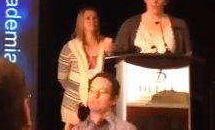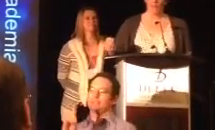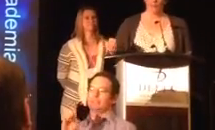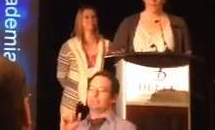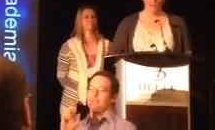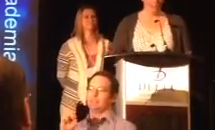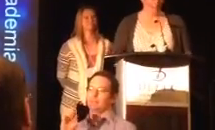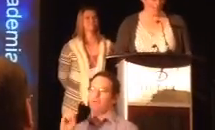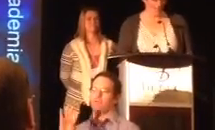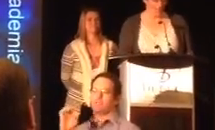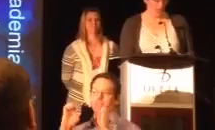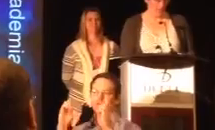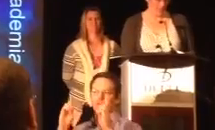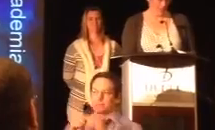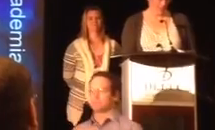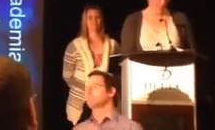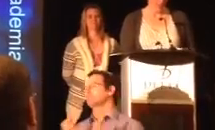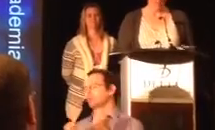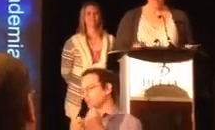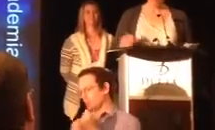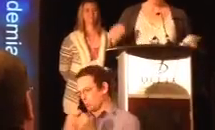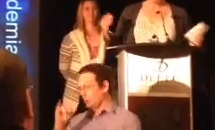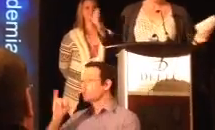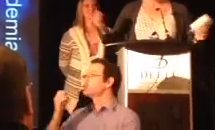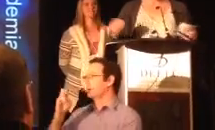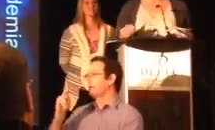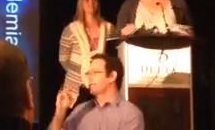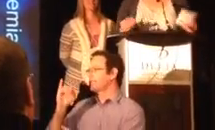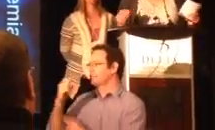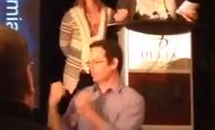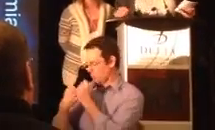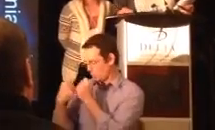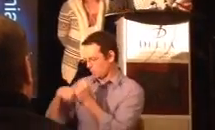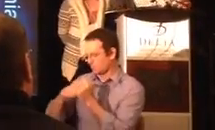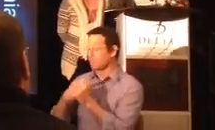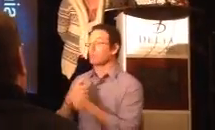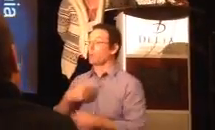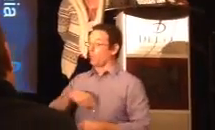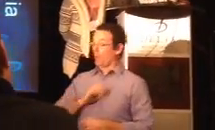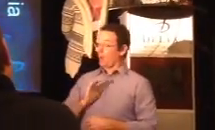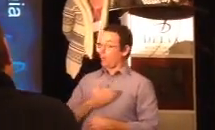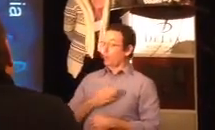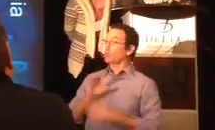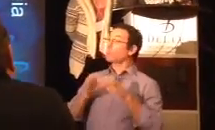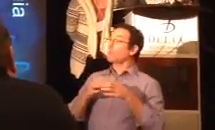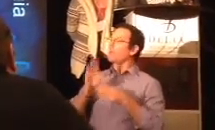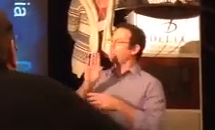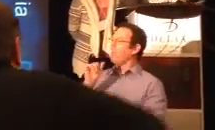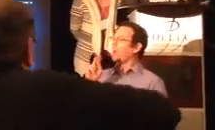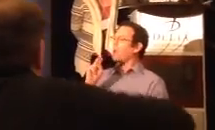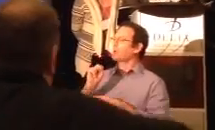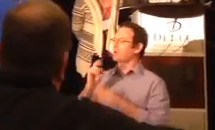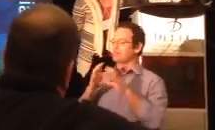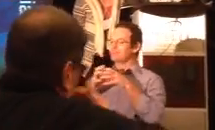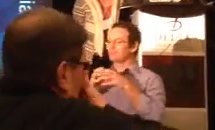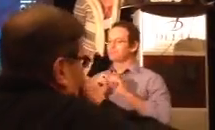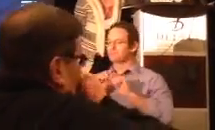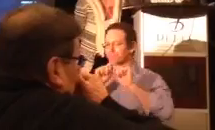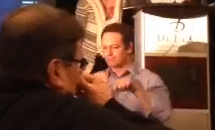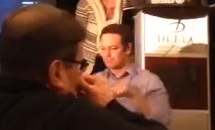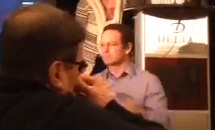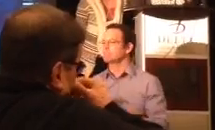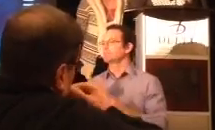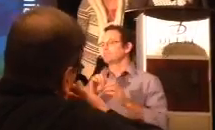the support of our consultant Jackie DeLong. And this year we took a barn group by ourselves, and we went to a consortium for the study of leadership and ethics